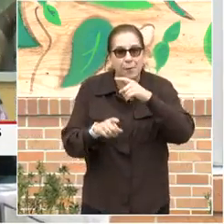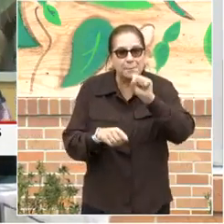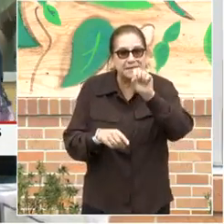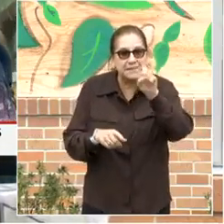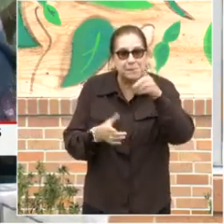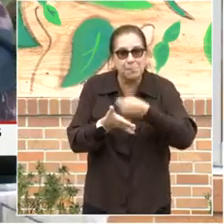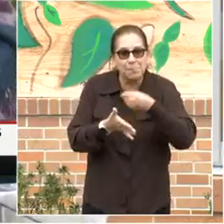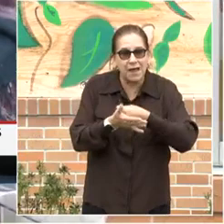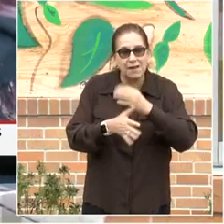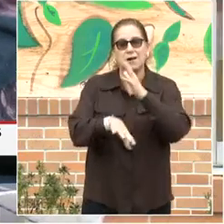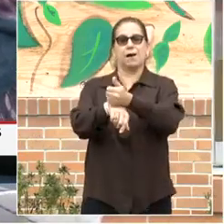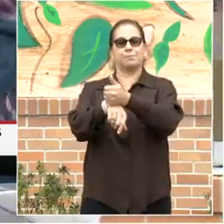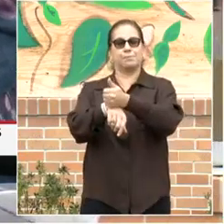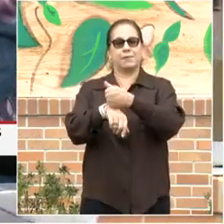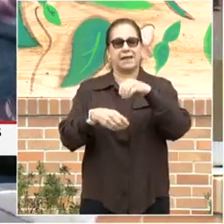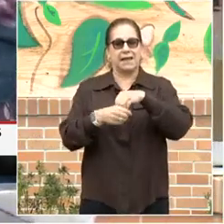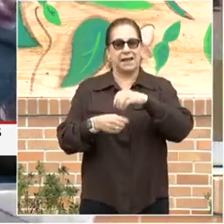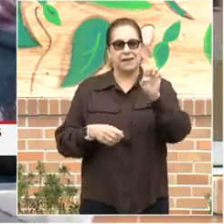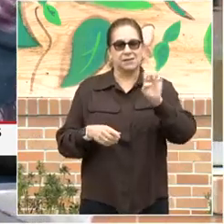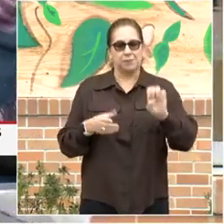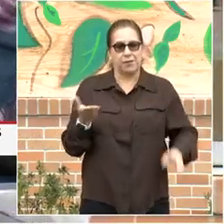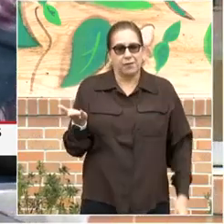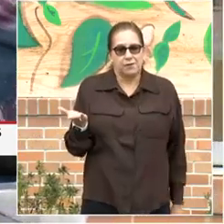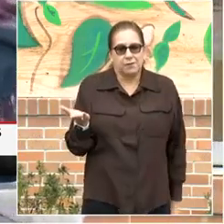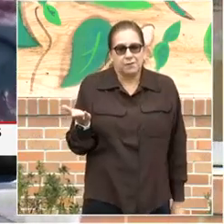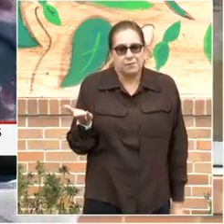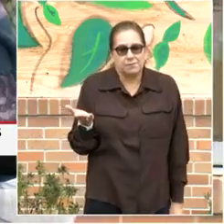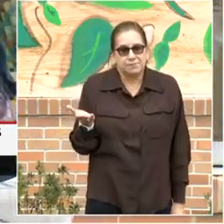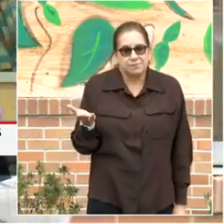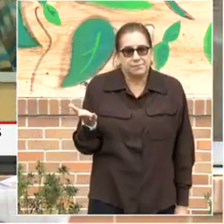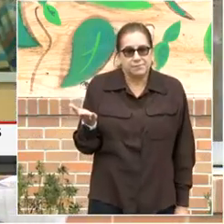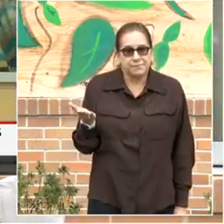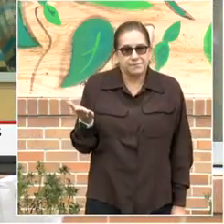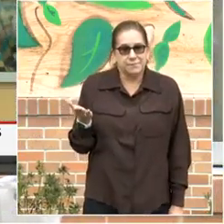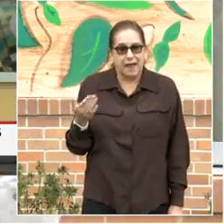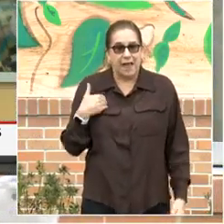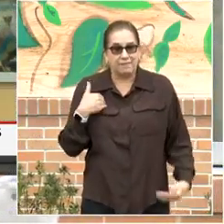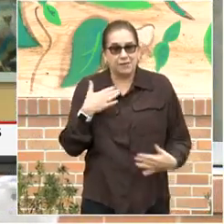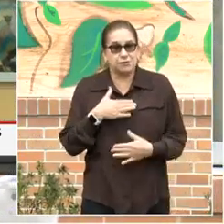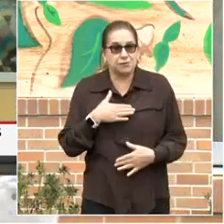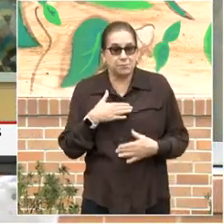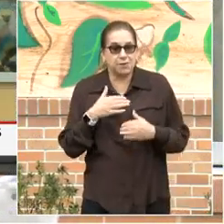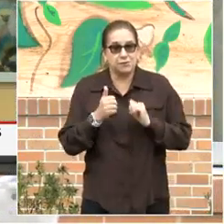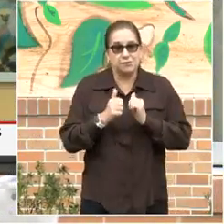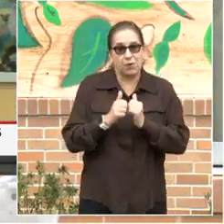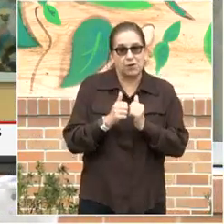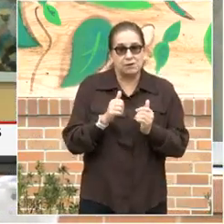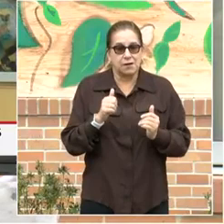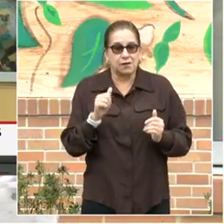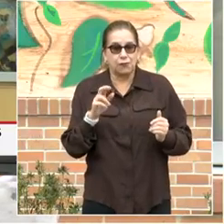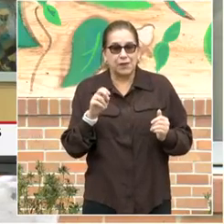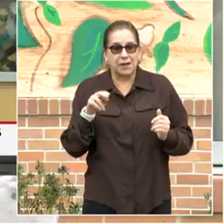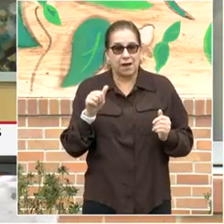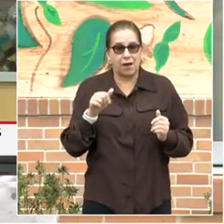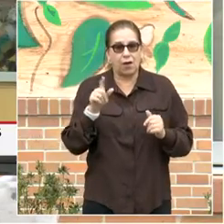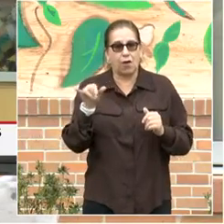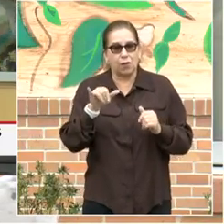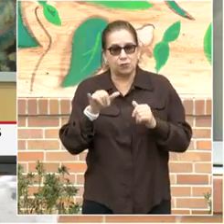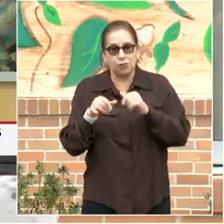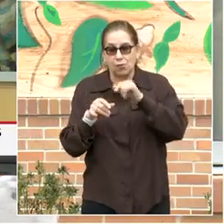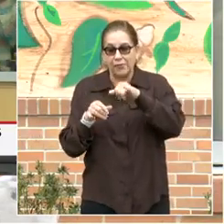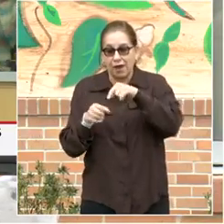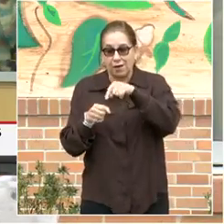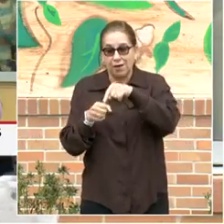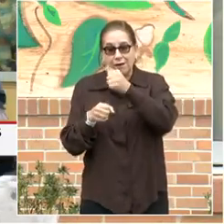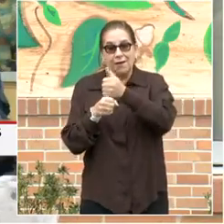starting to grow. Because now not only do we have the entertainment and sports arena, we have new housing for new Ward